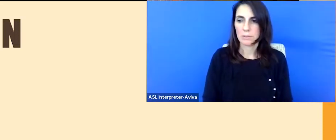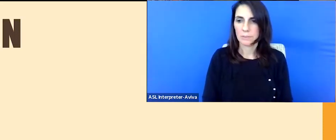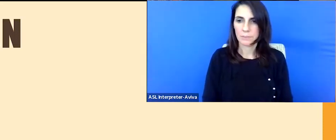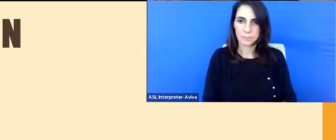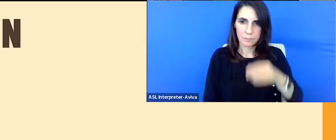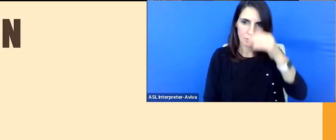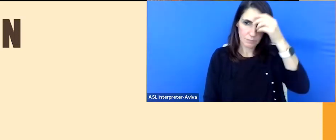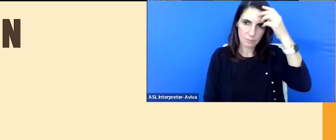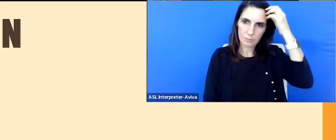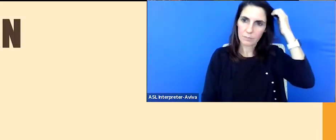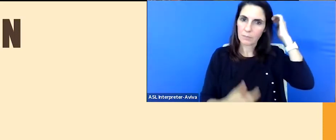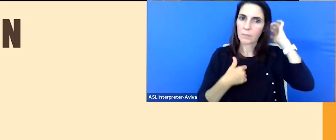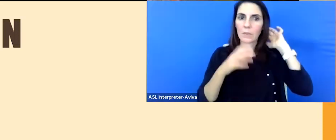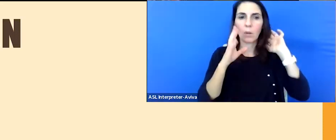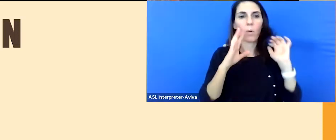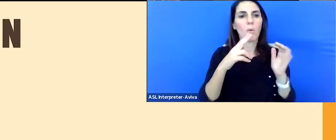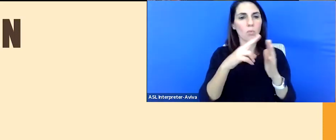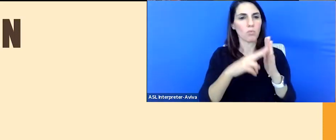And I'm going to read the following